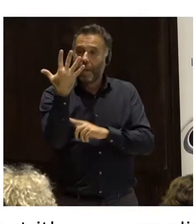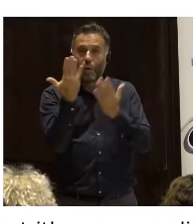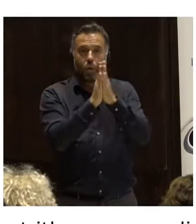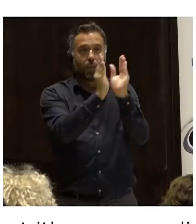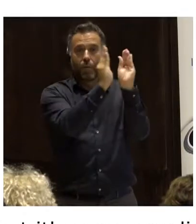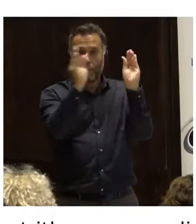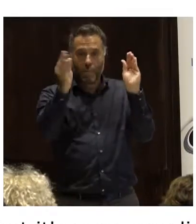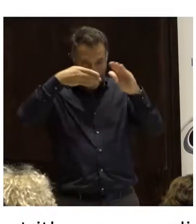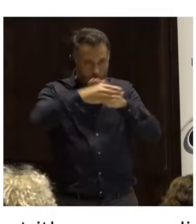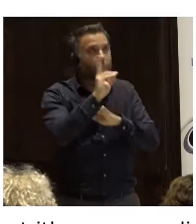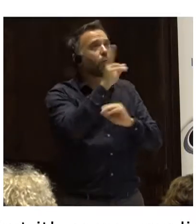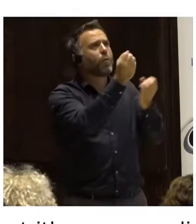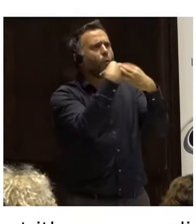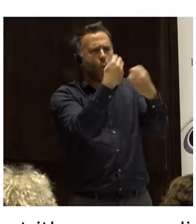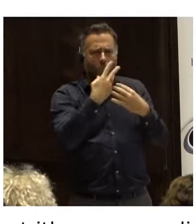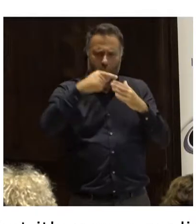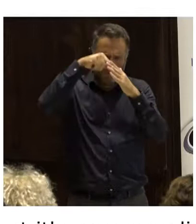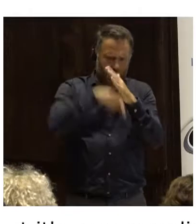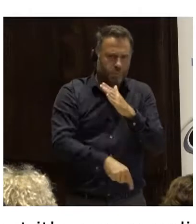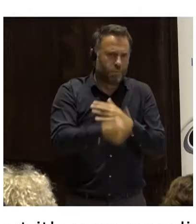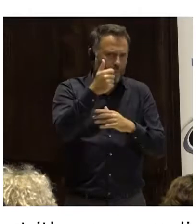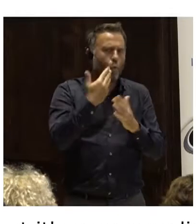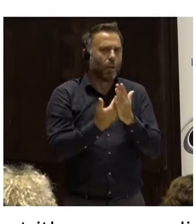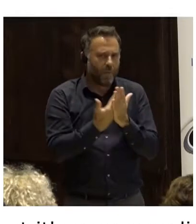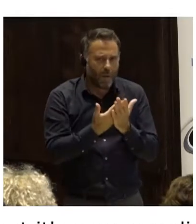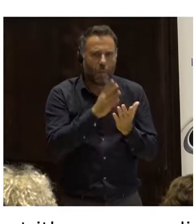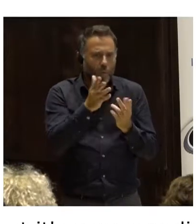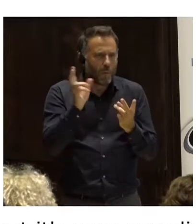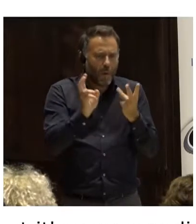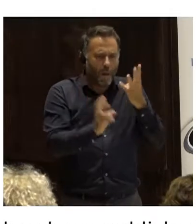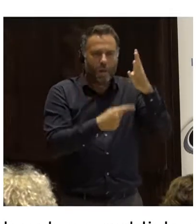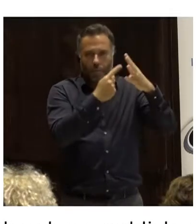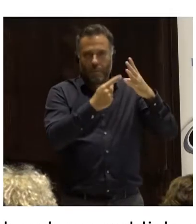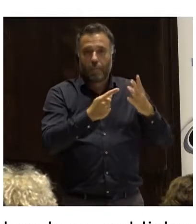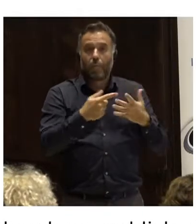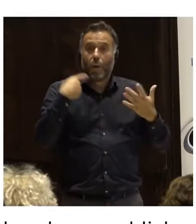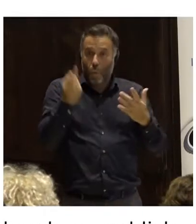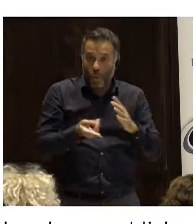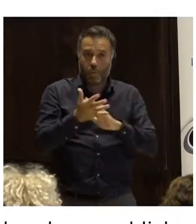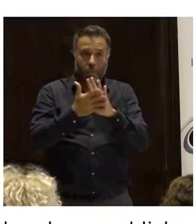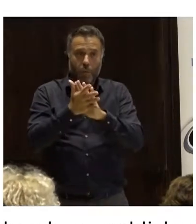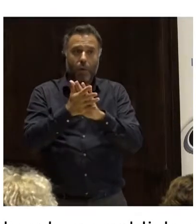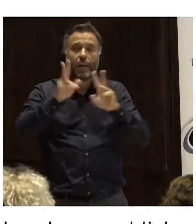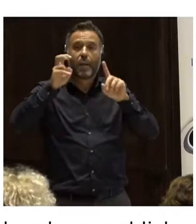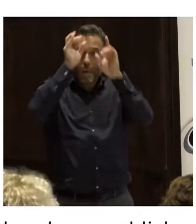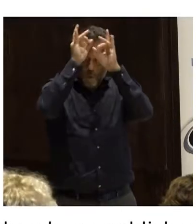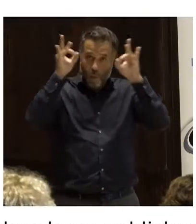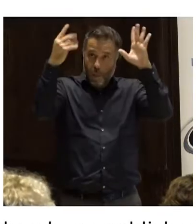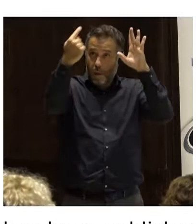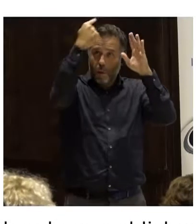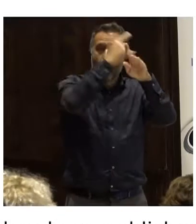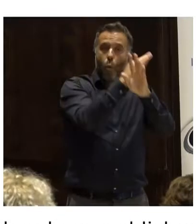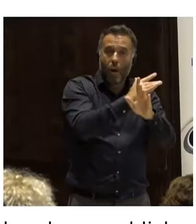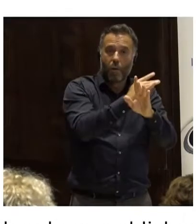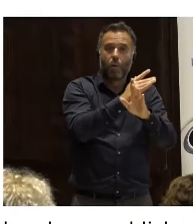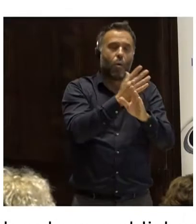And we hope when we are discussing this concept of the car this morning with some